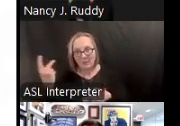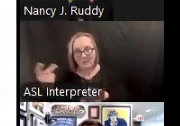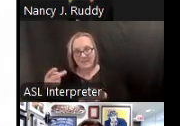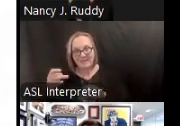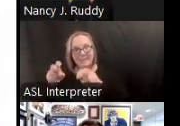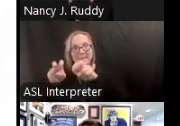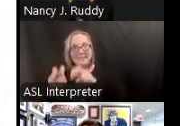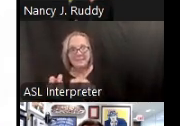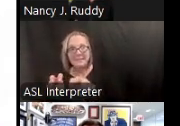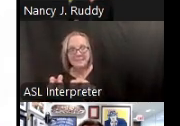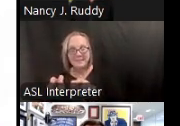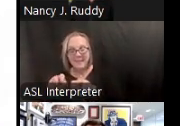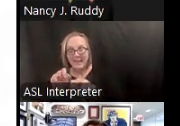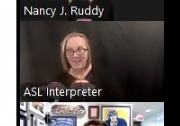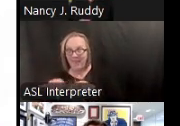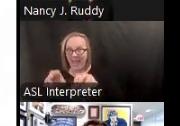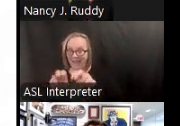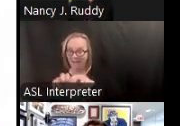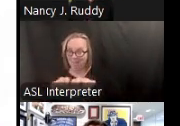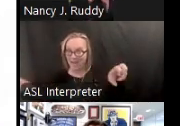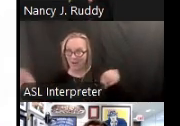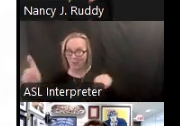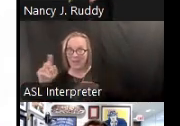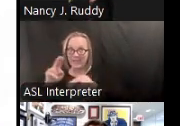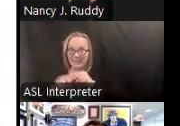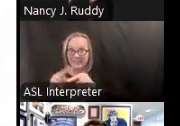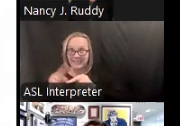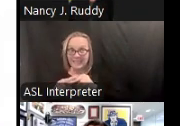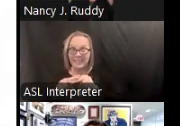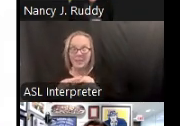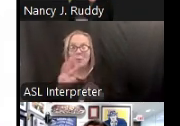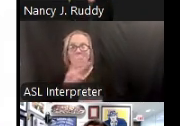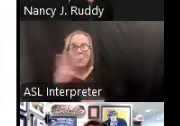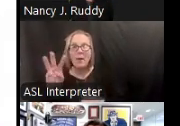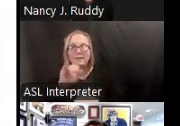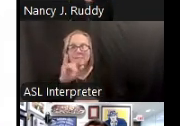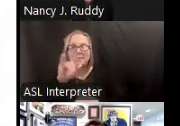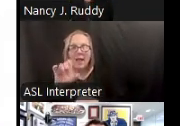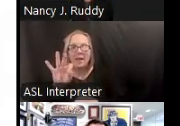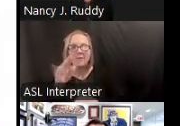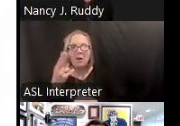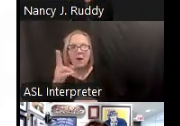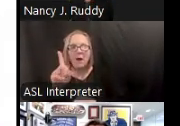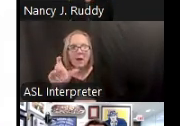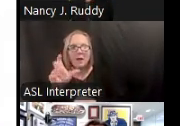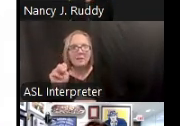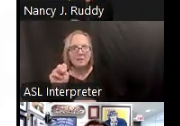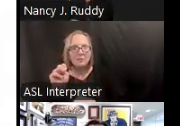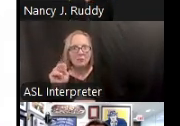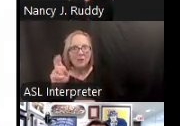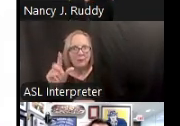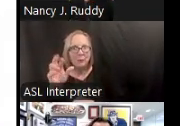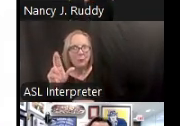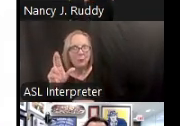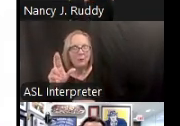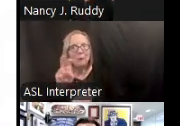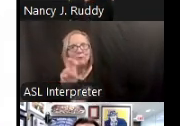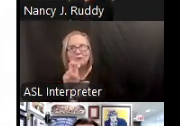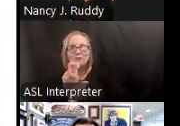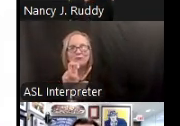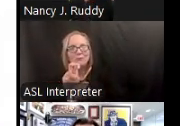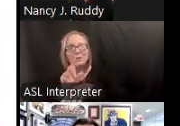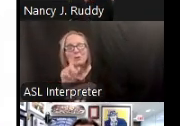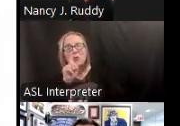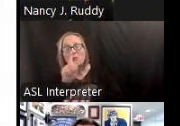on the yet undeveloped west side part of the Hudson River. So it's very exciting